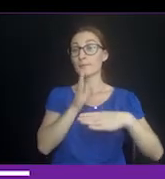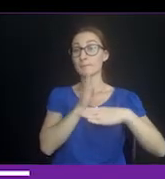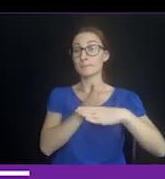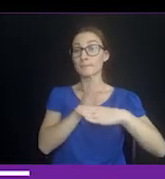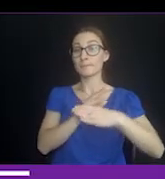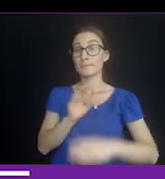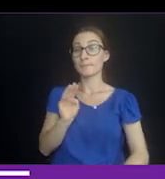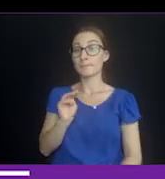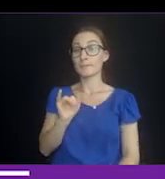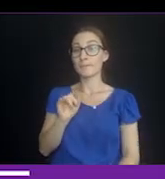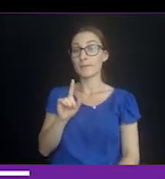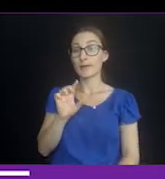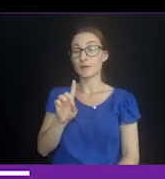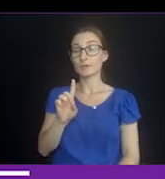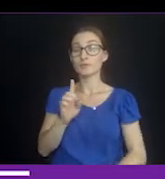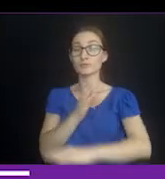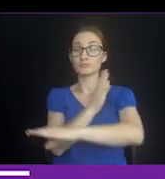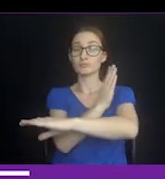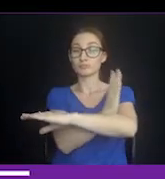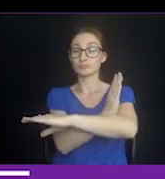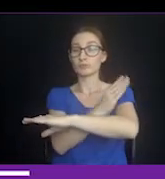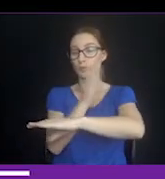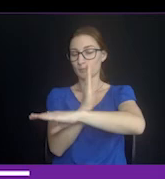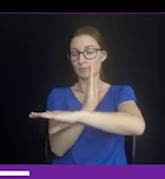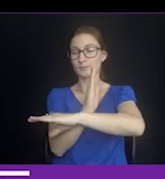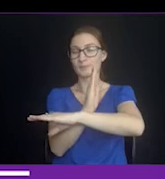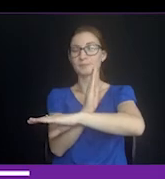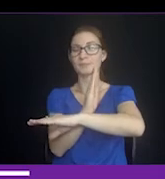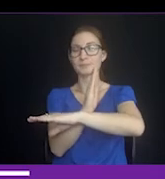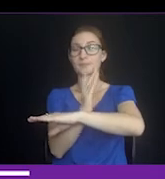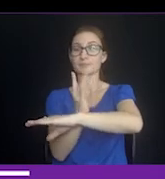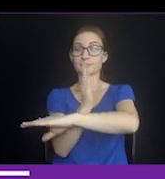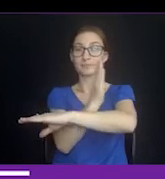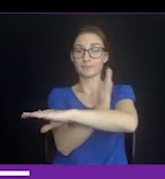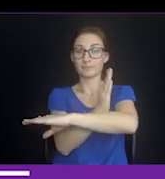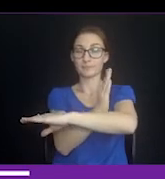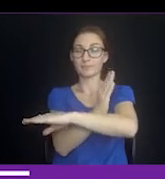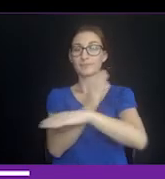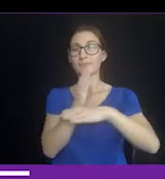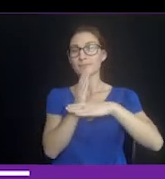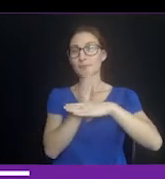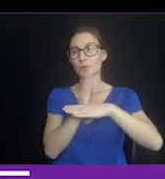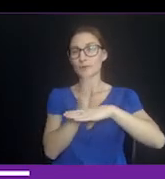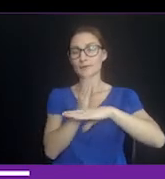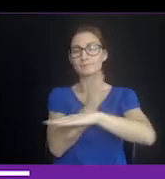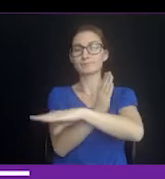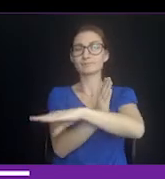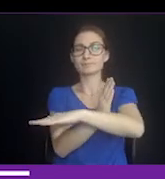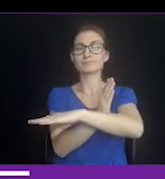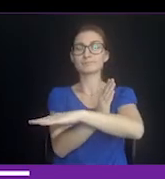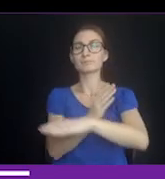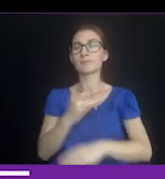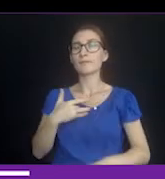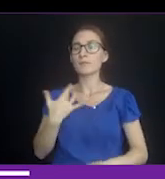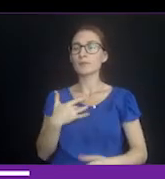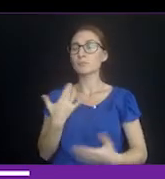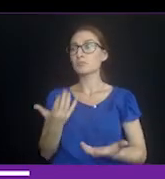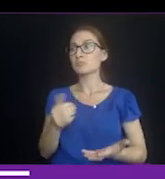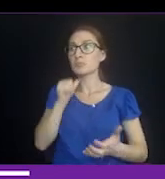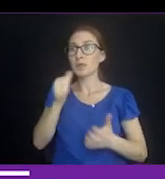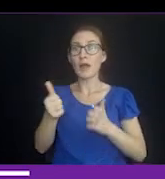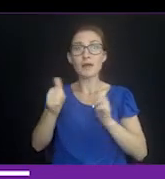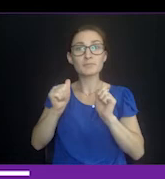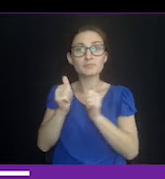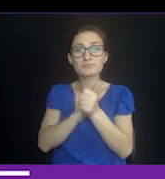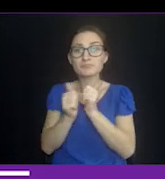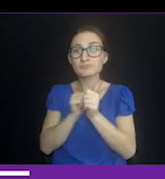So perspective has degrees too. There's mild perspective, which is where I just realize, oh my gosh, I'm in tunnel vision. And then the